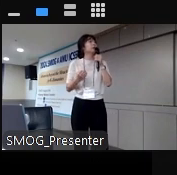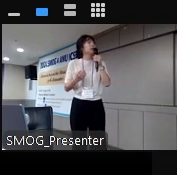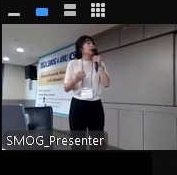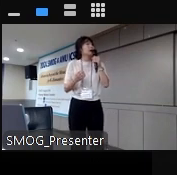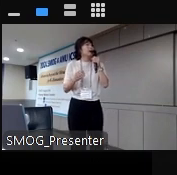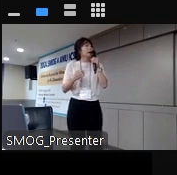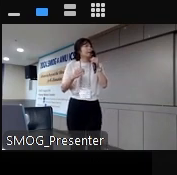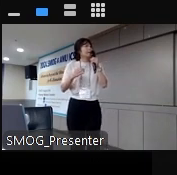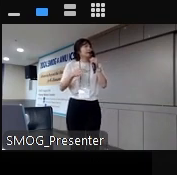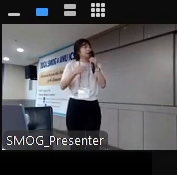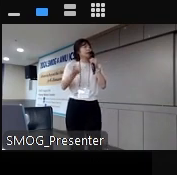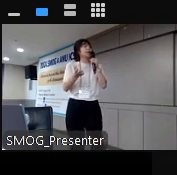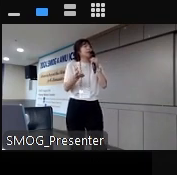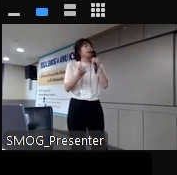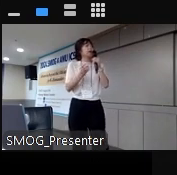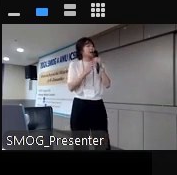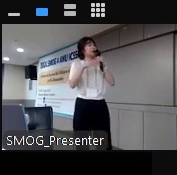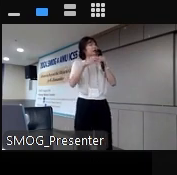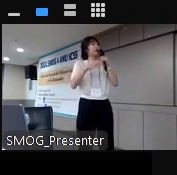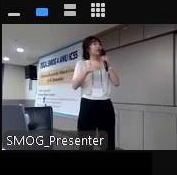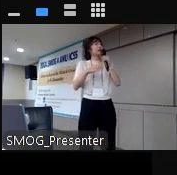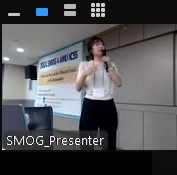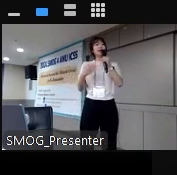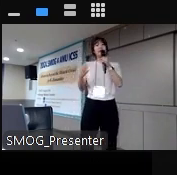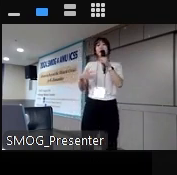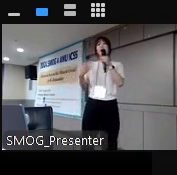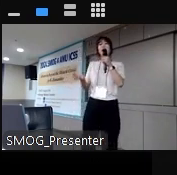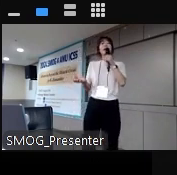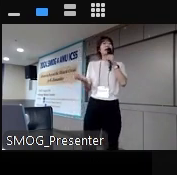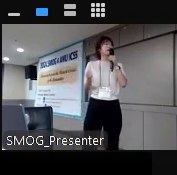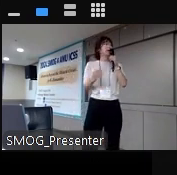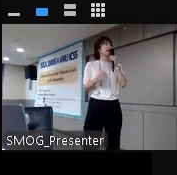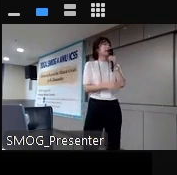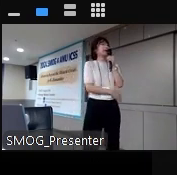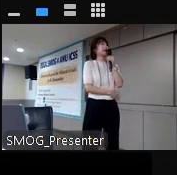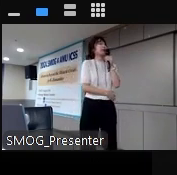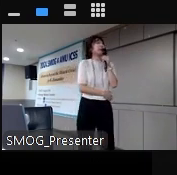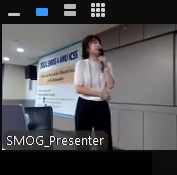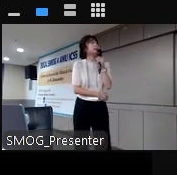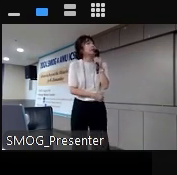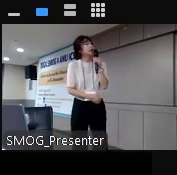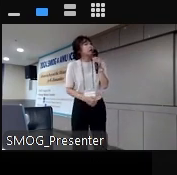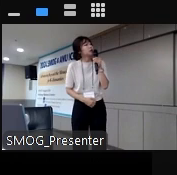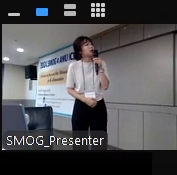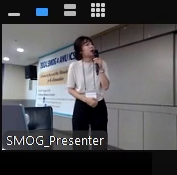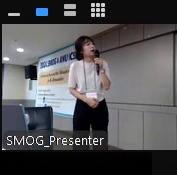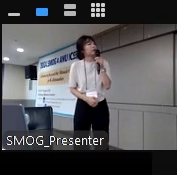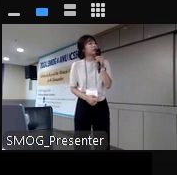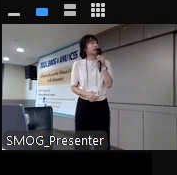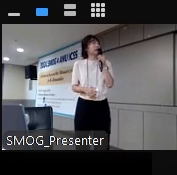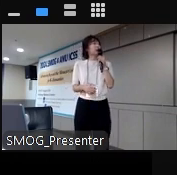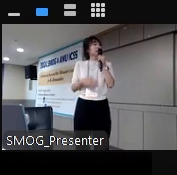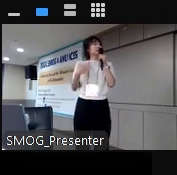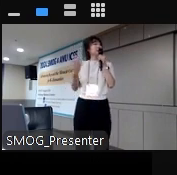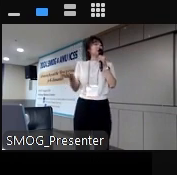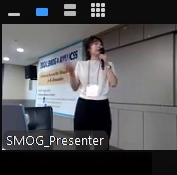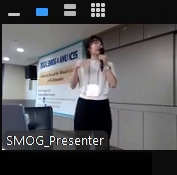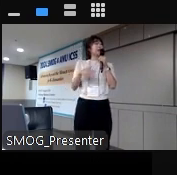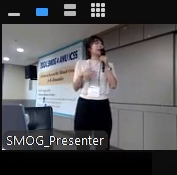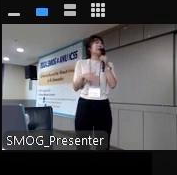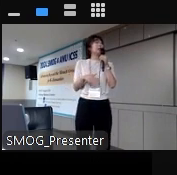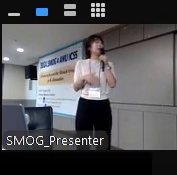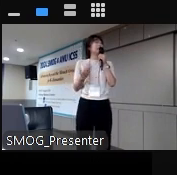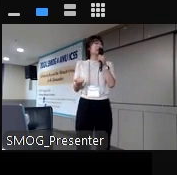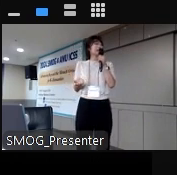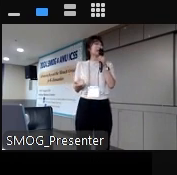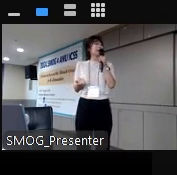empirical suggestion in the field to argue that loci really are not obligatory by signers. So all anaphoric expressions, loci or